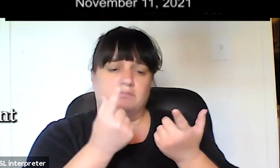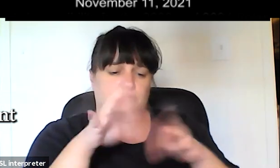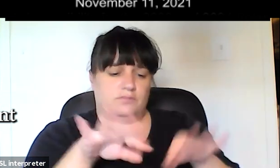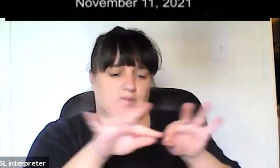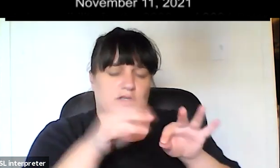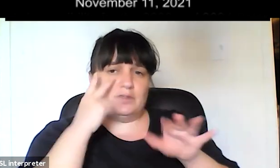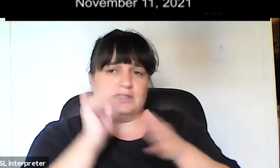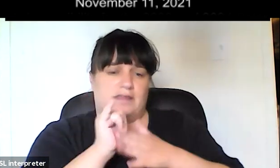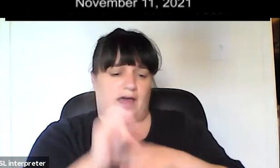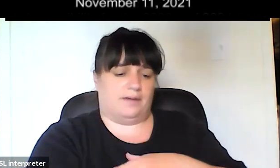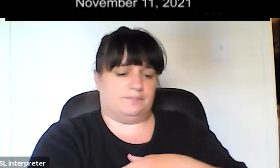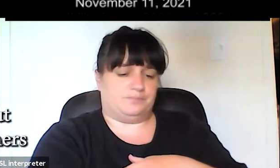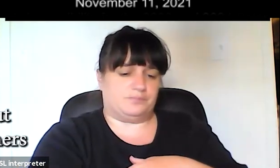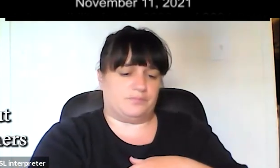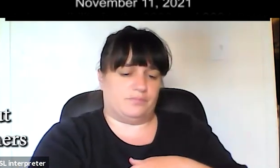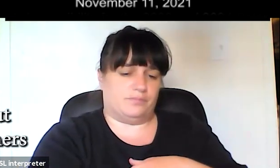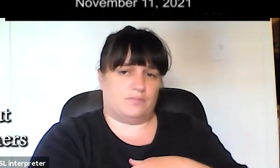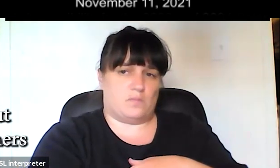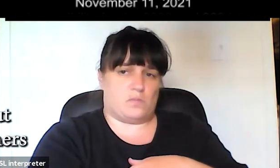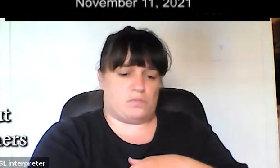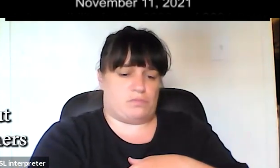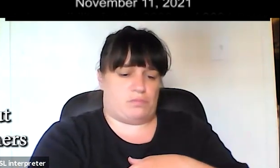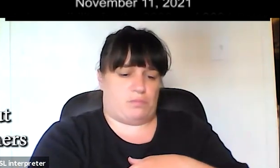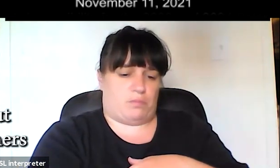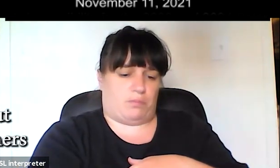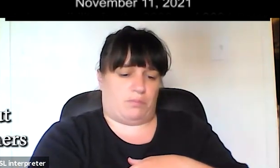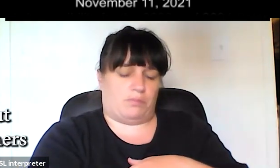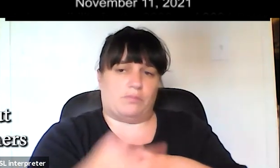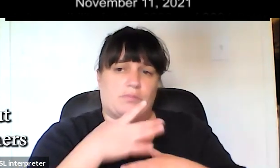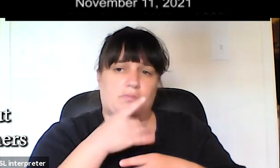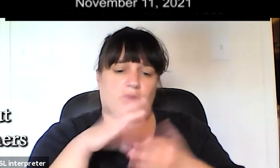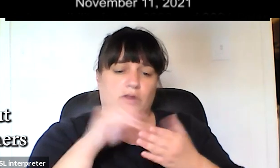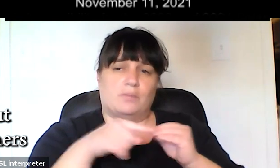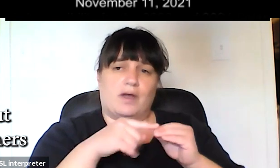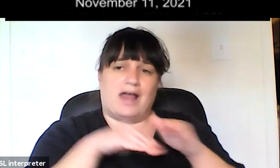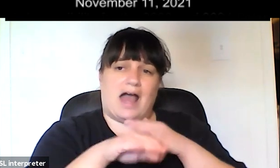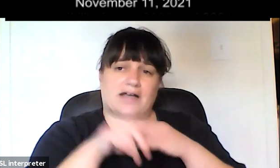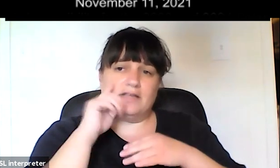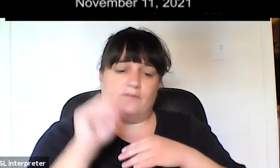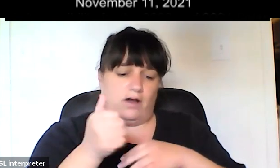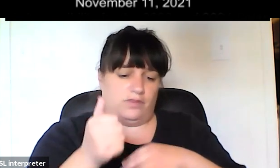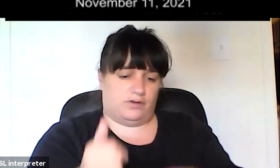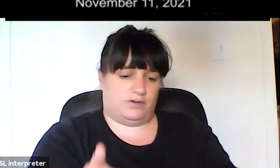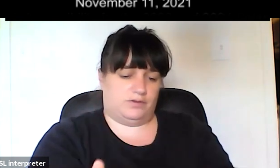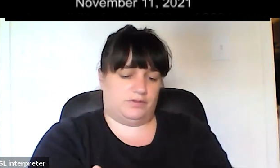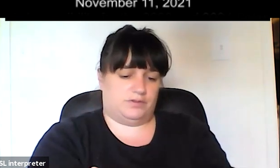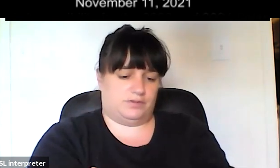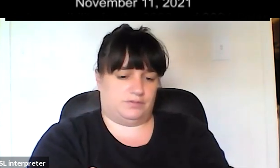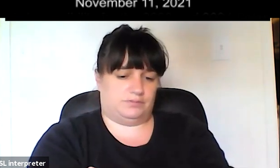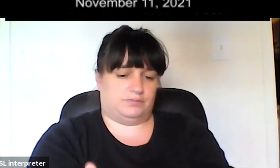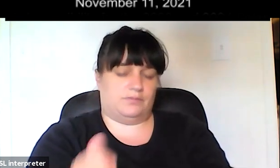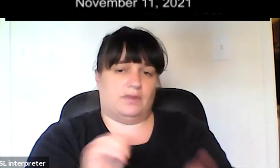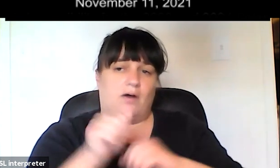to see that. And also what was interesting that popped up was that learning about access for others and how other people can